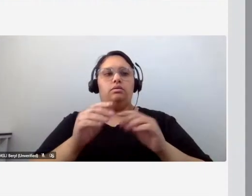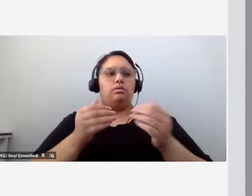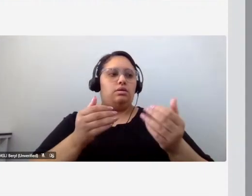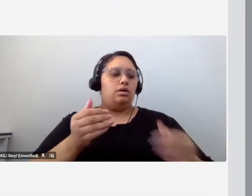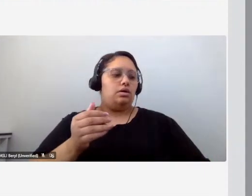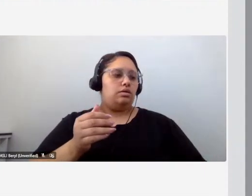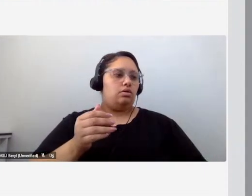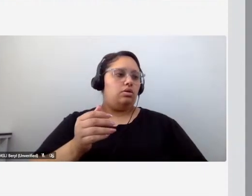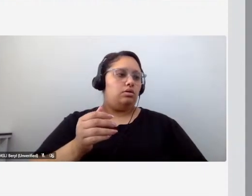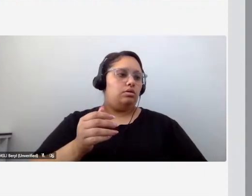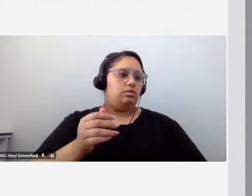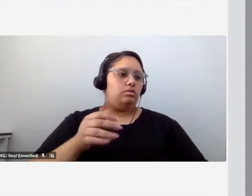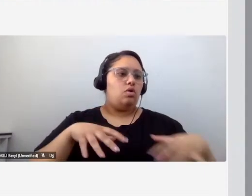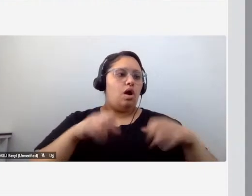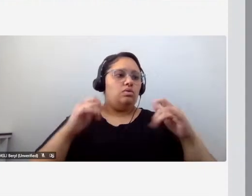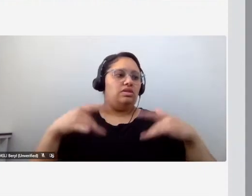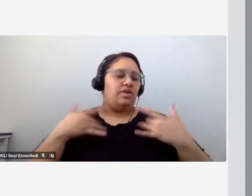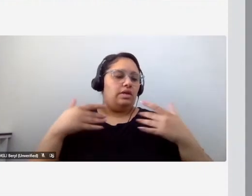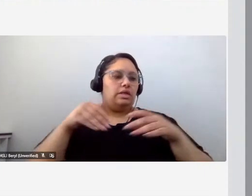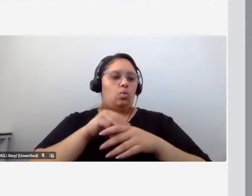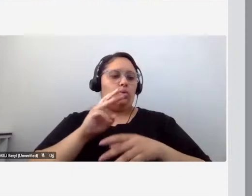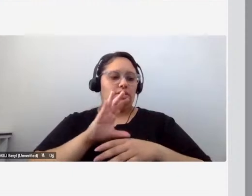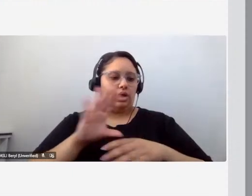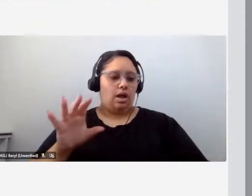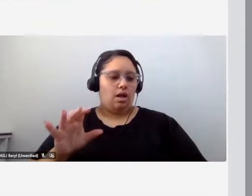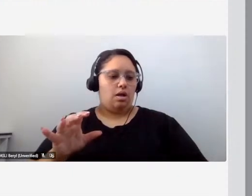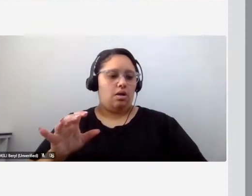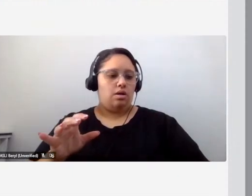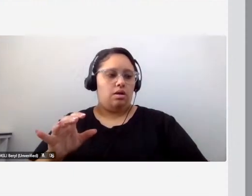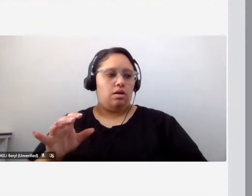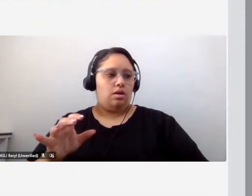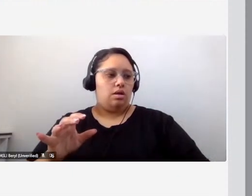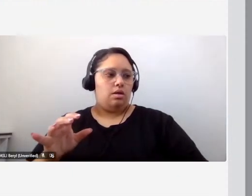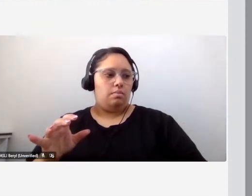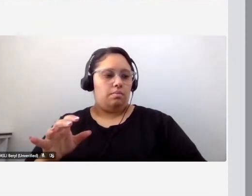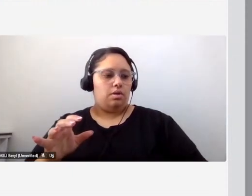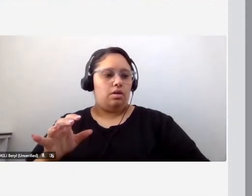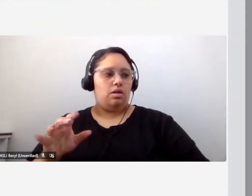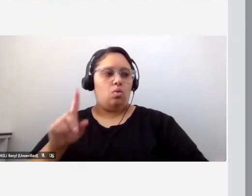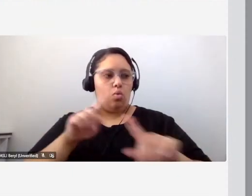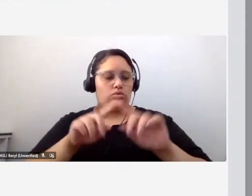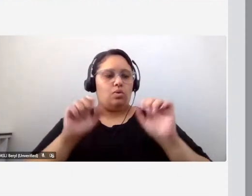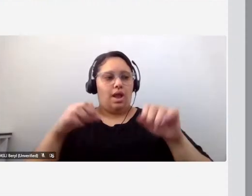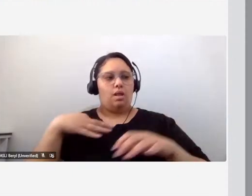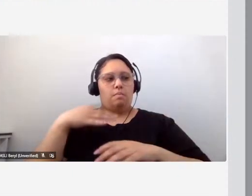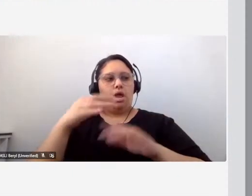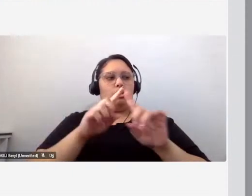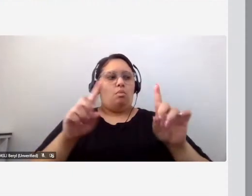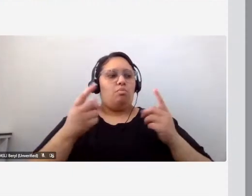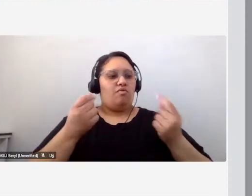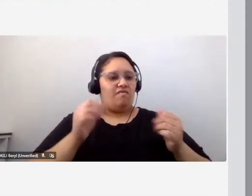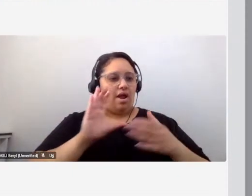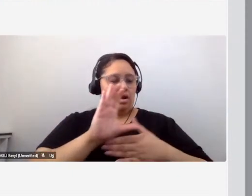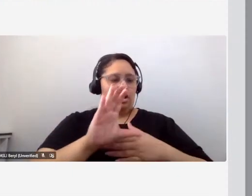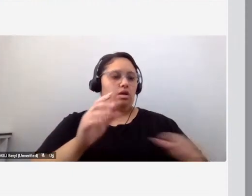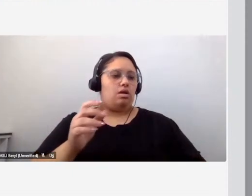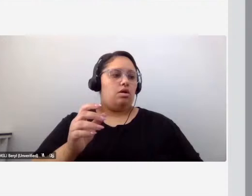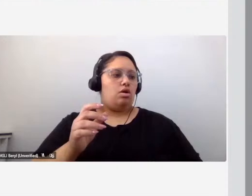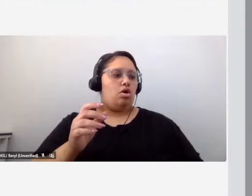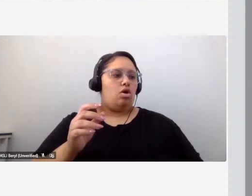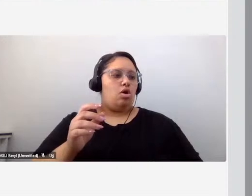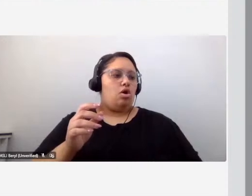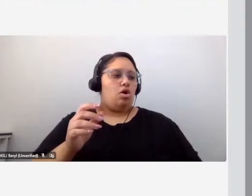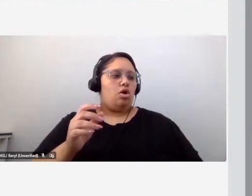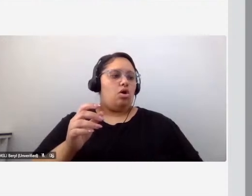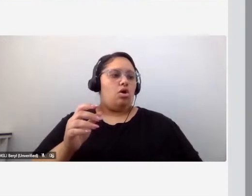to host events in the Western Cape, they are also entitled to apply to the department for funding that could contribute to the